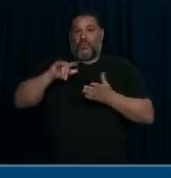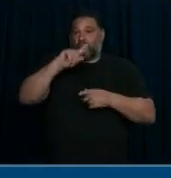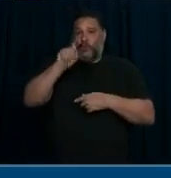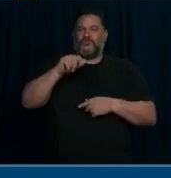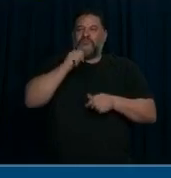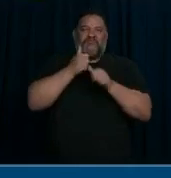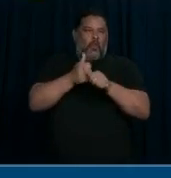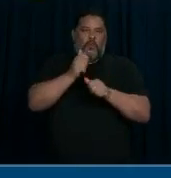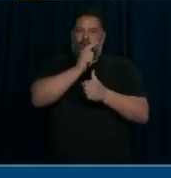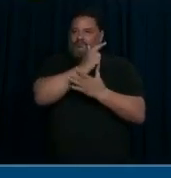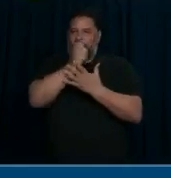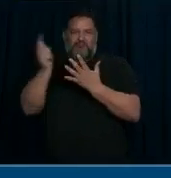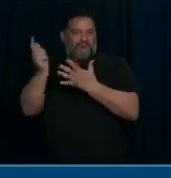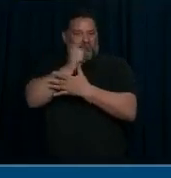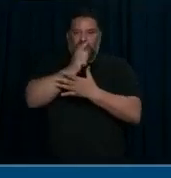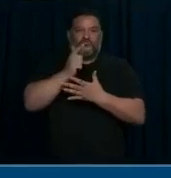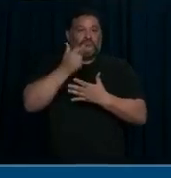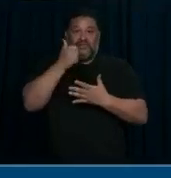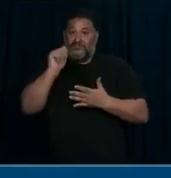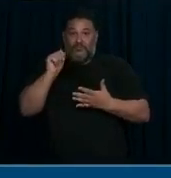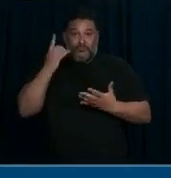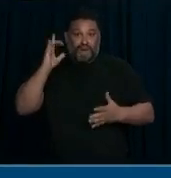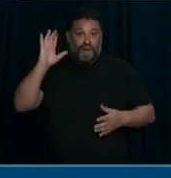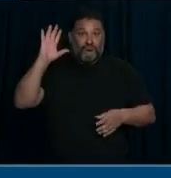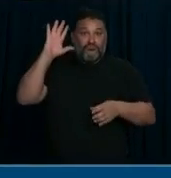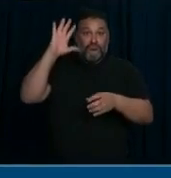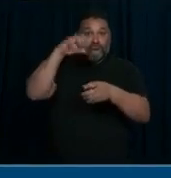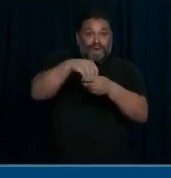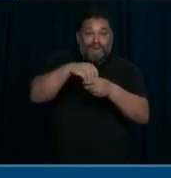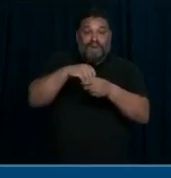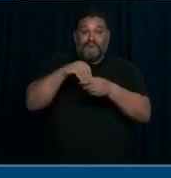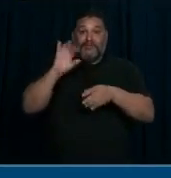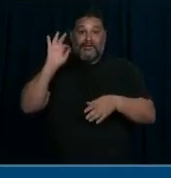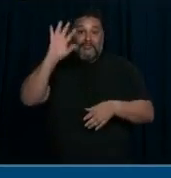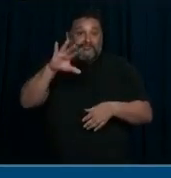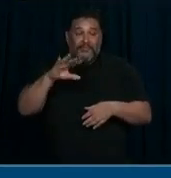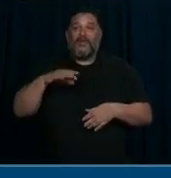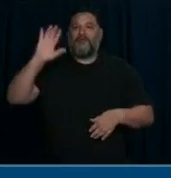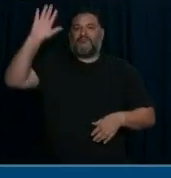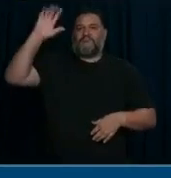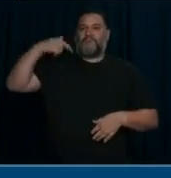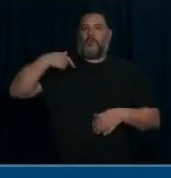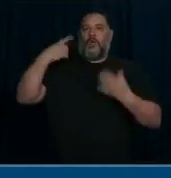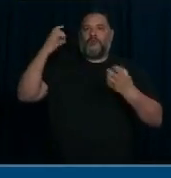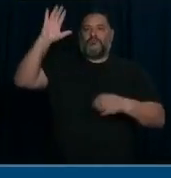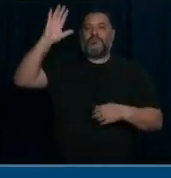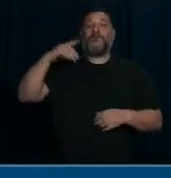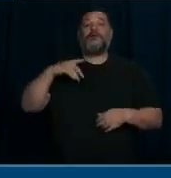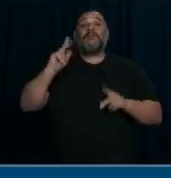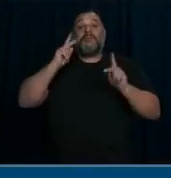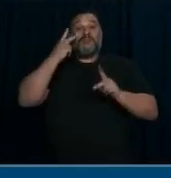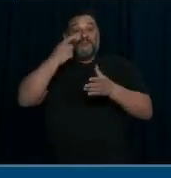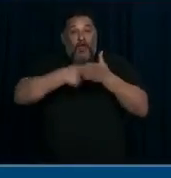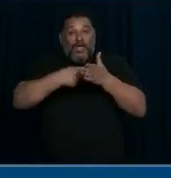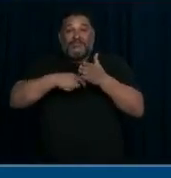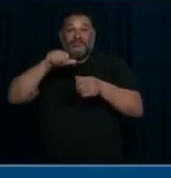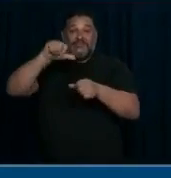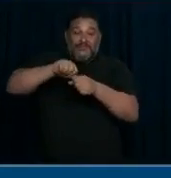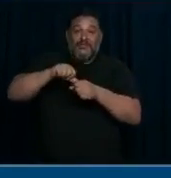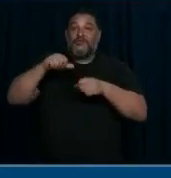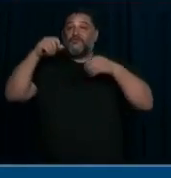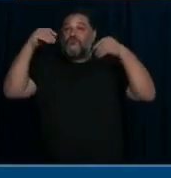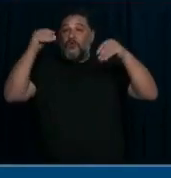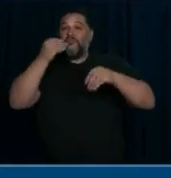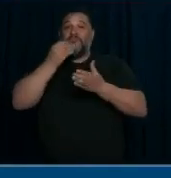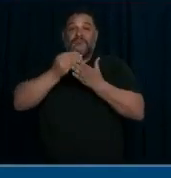chime in on this, please go ahead. I'd love to jump in on that. The prices that people see at the gas pump, grocery store, paying for housing, these